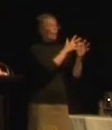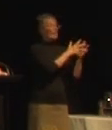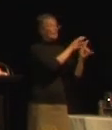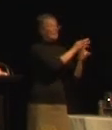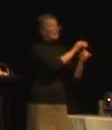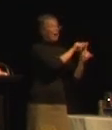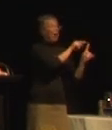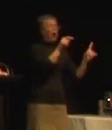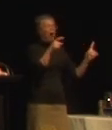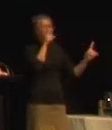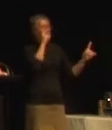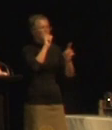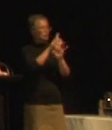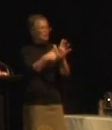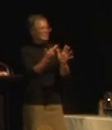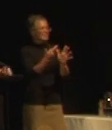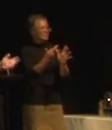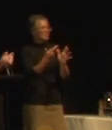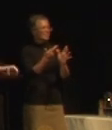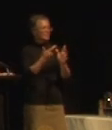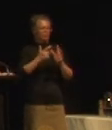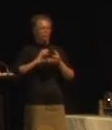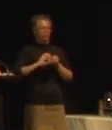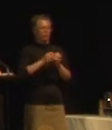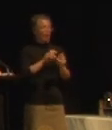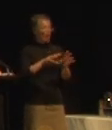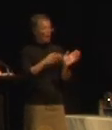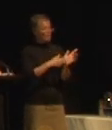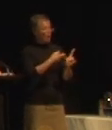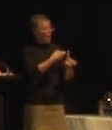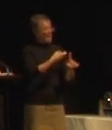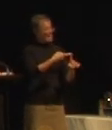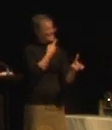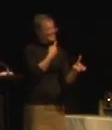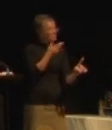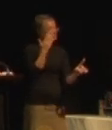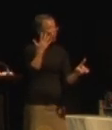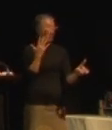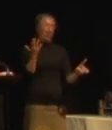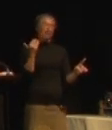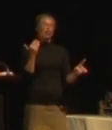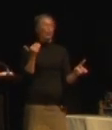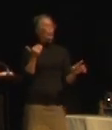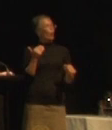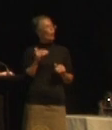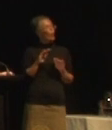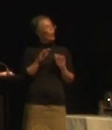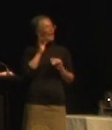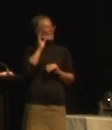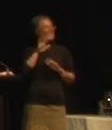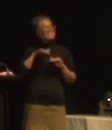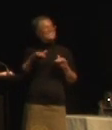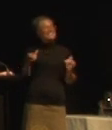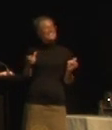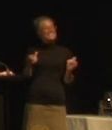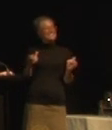made by the Wikimedia movement. And increasingly, as Mike suggested, it's where the cool kids play. You are almost late to become a Wikidata